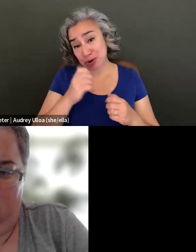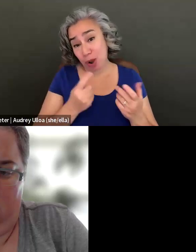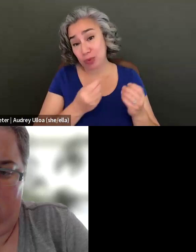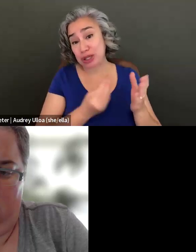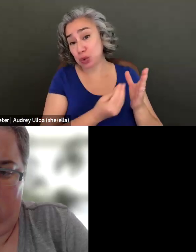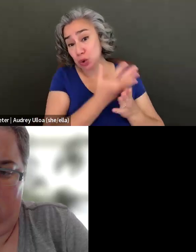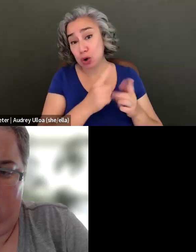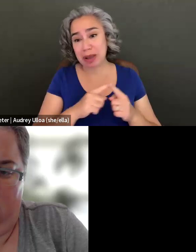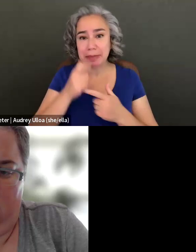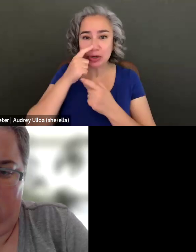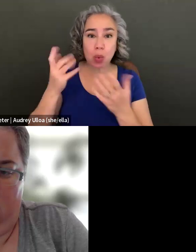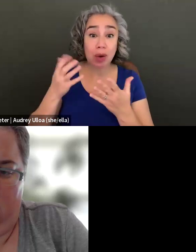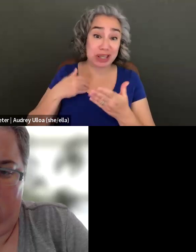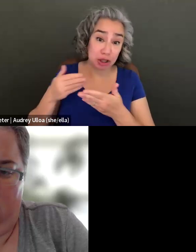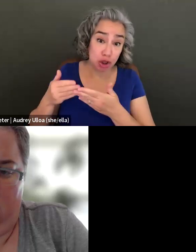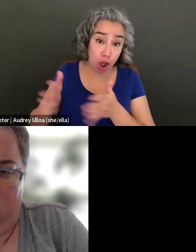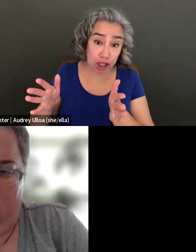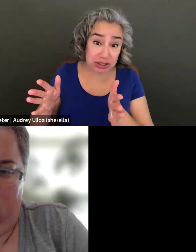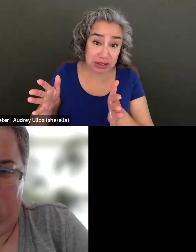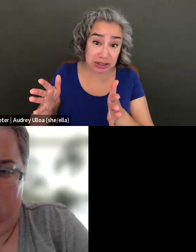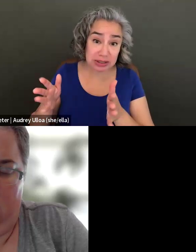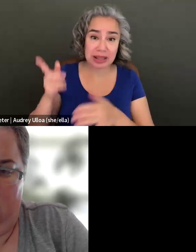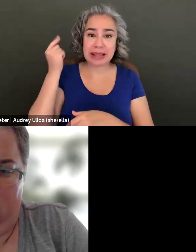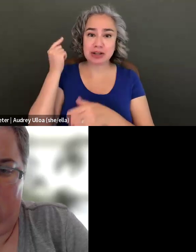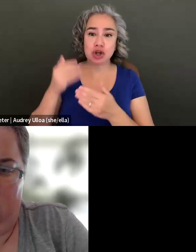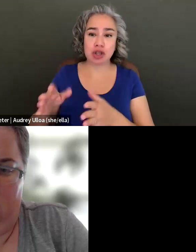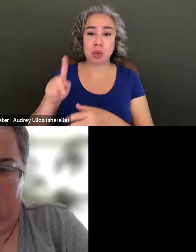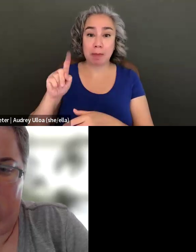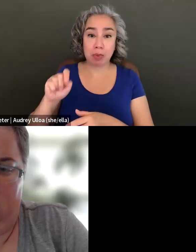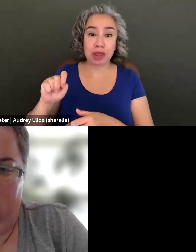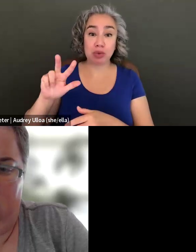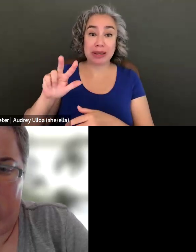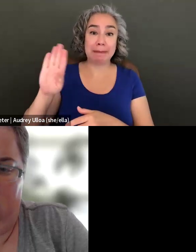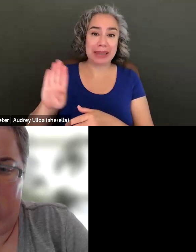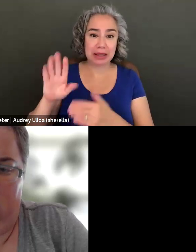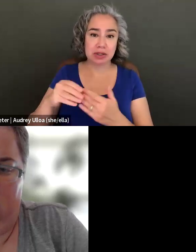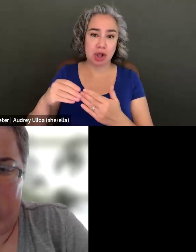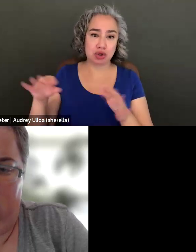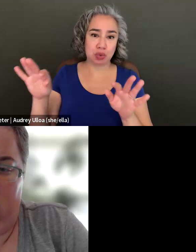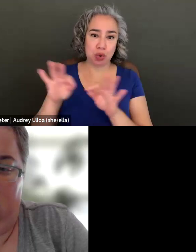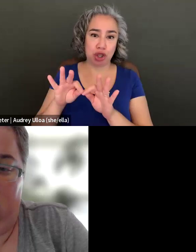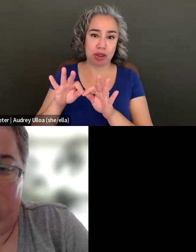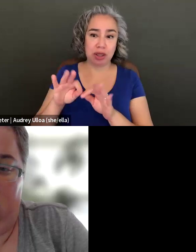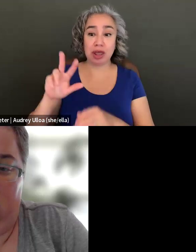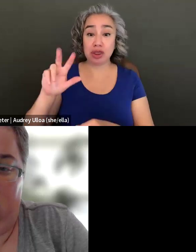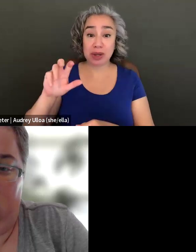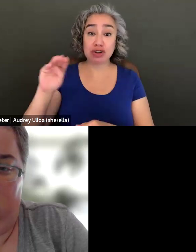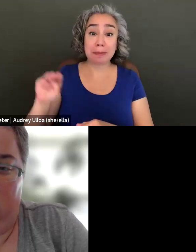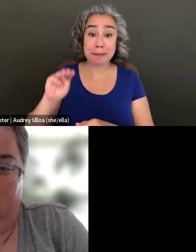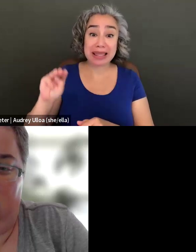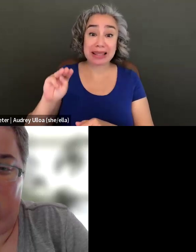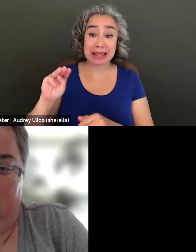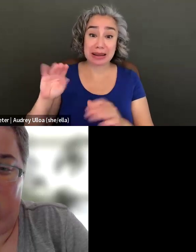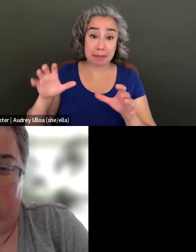what we lost. Also last year, we lost $1.3 billion worth of maize, or about 300 million bushels, to